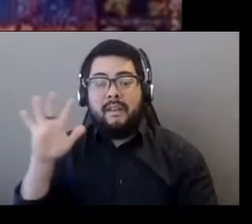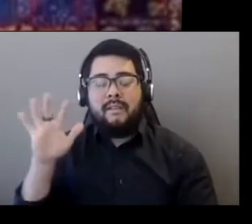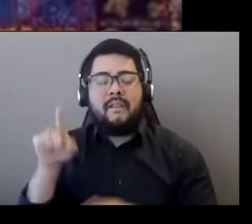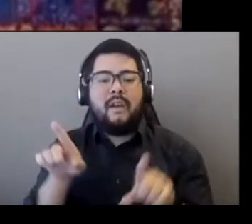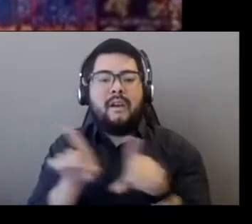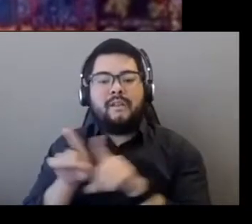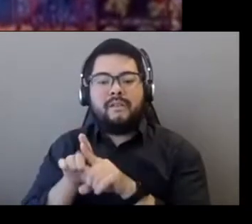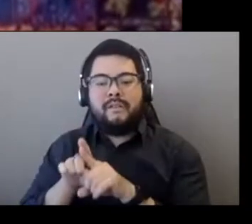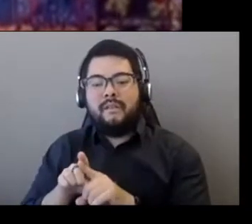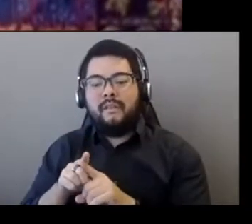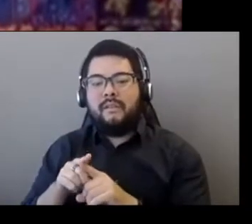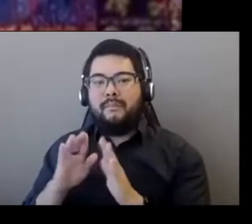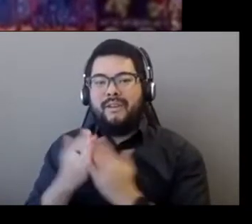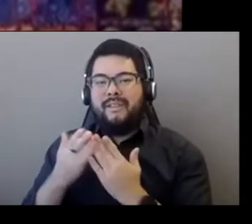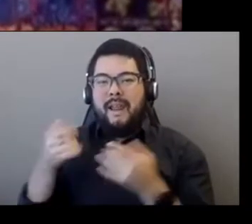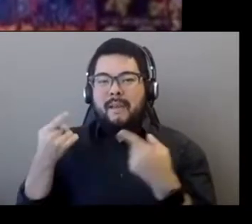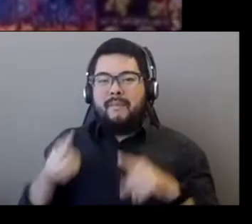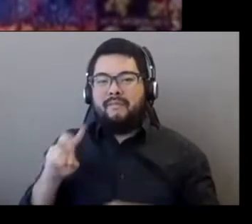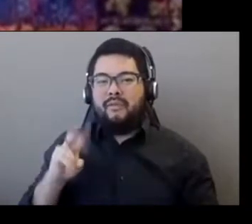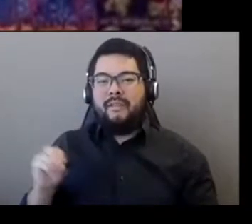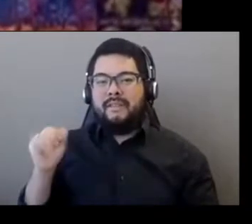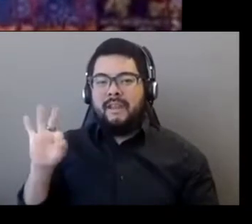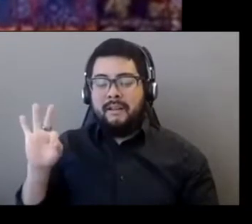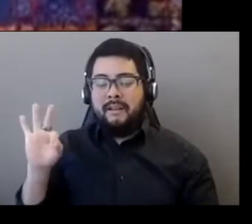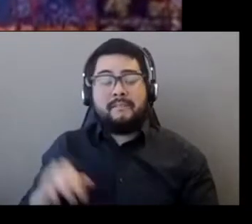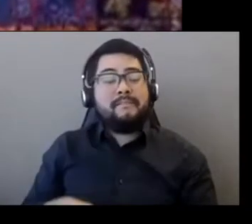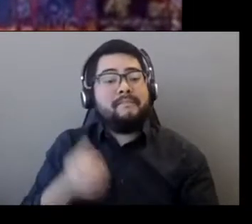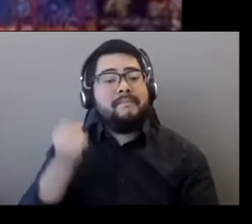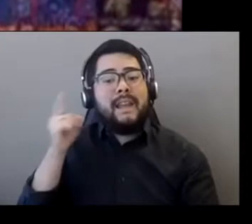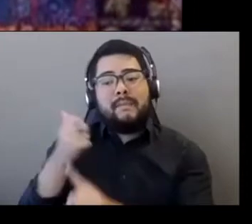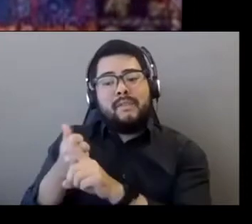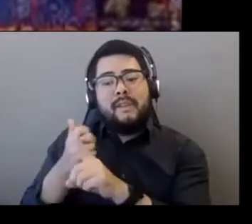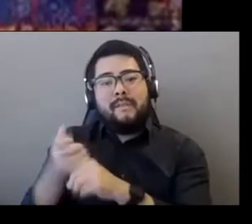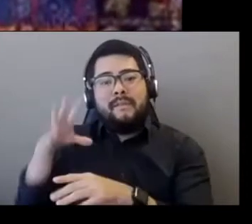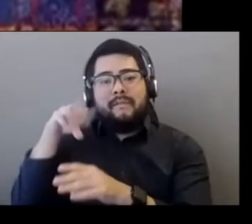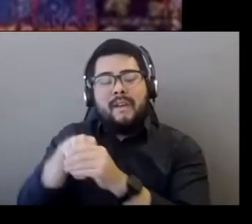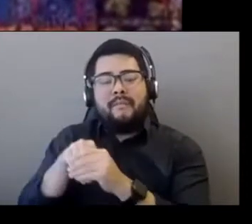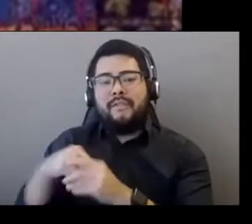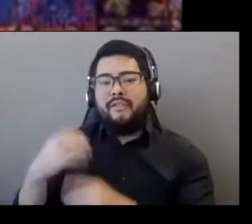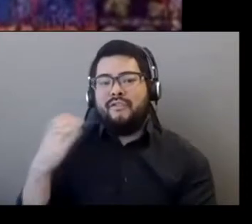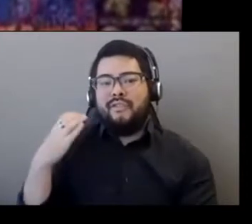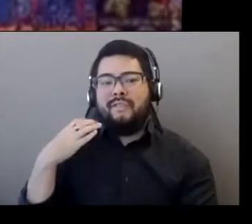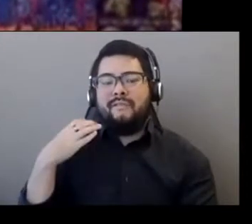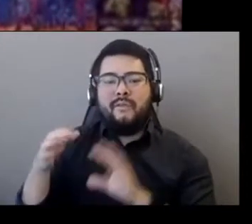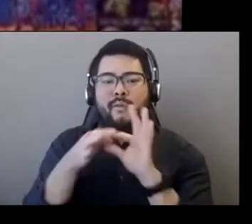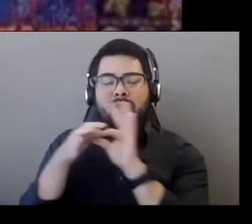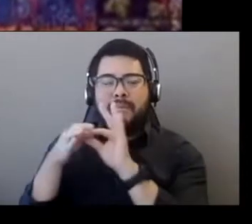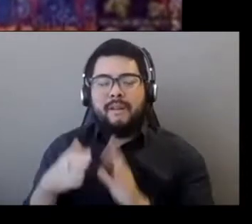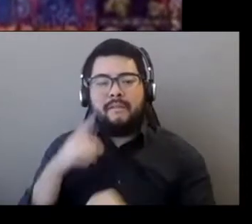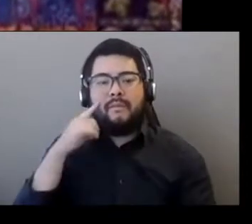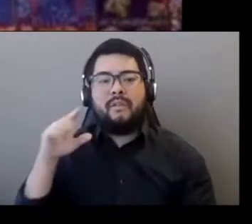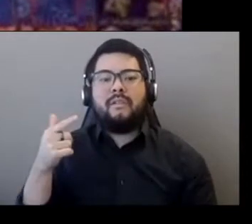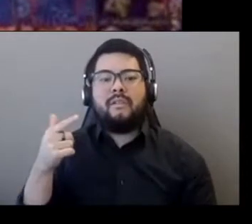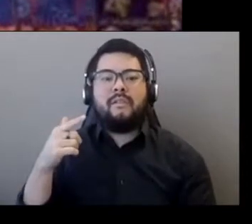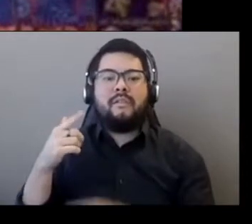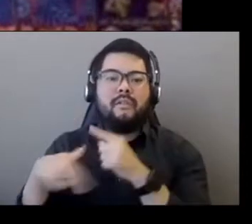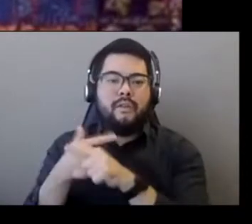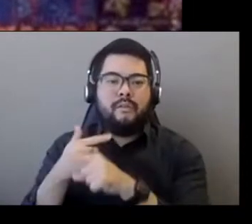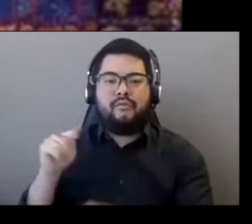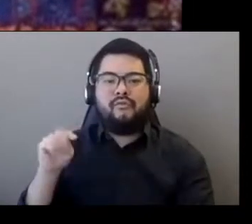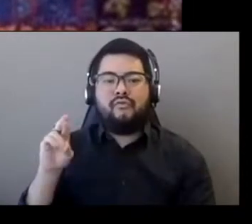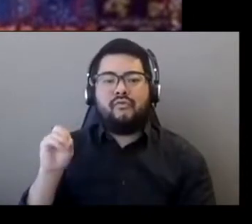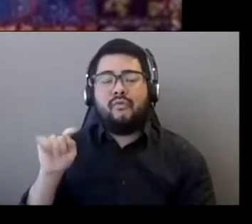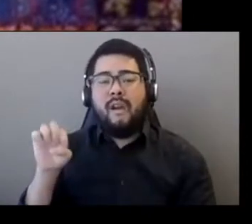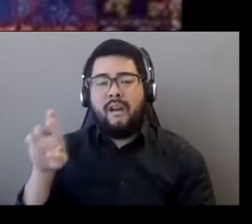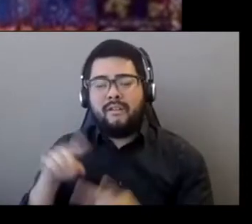Book Award in 2009. He has served as the chief correspondent for Globetrotter, a columnist for Frontline, and